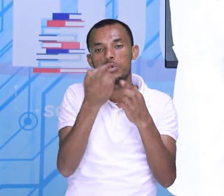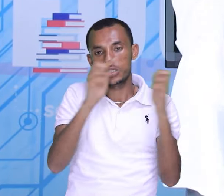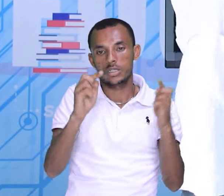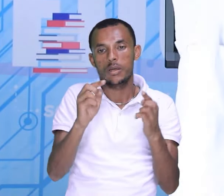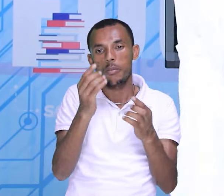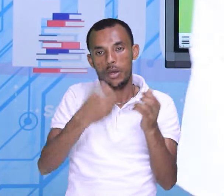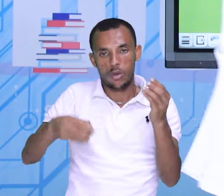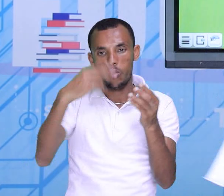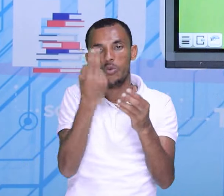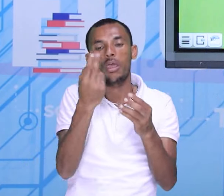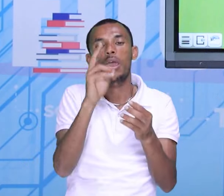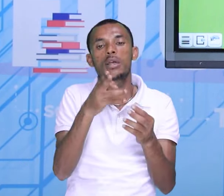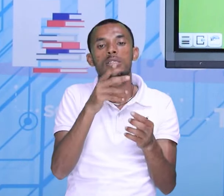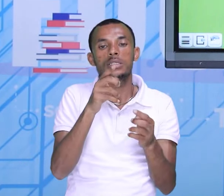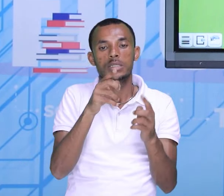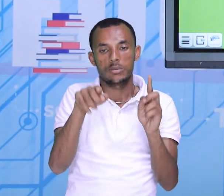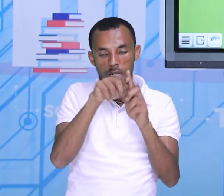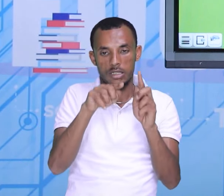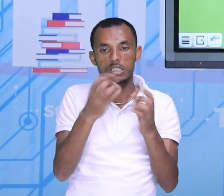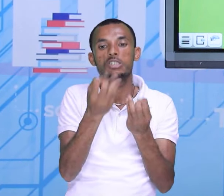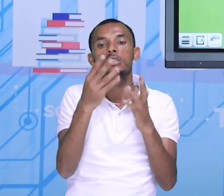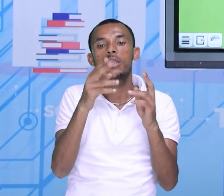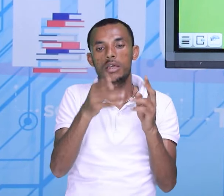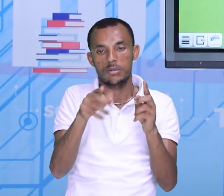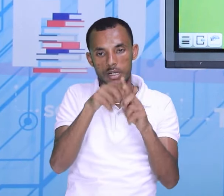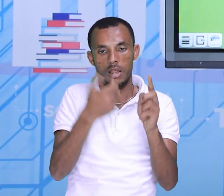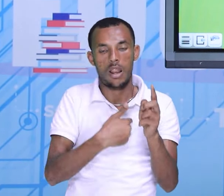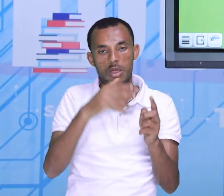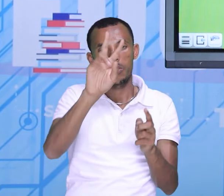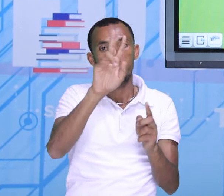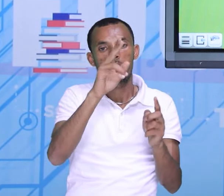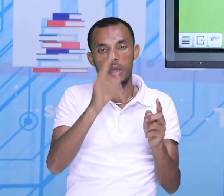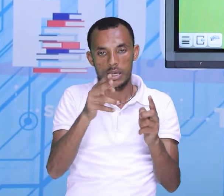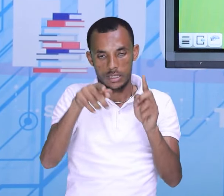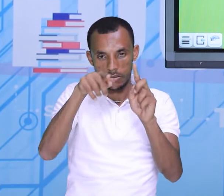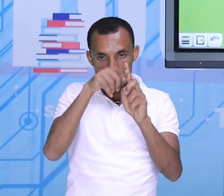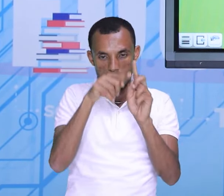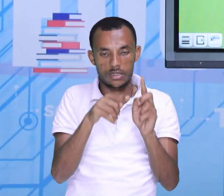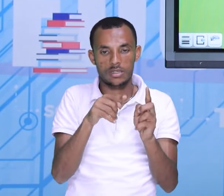plus, converted into OH minus. How many H plus here? 2H plus. Therefore, add here